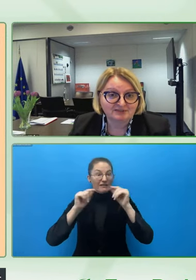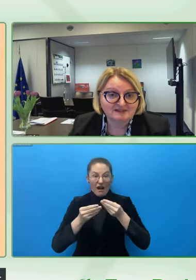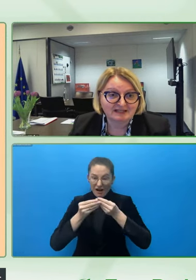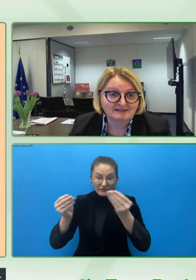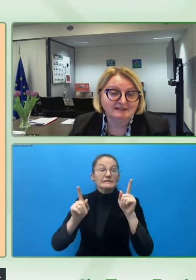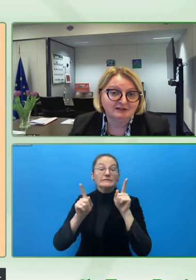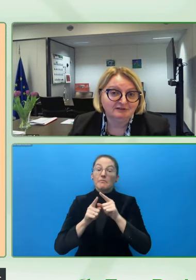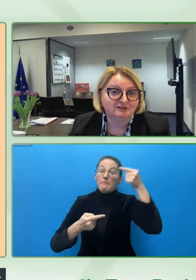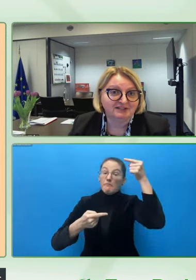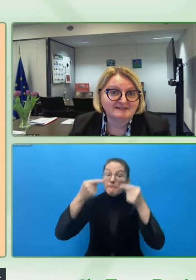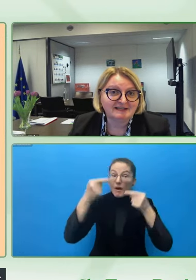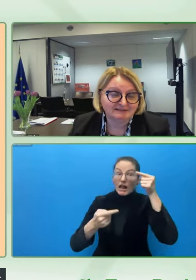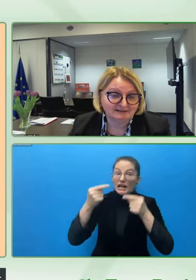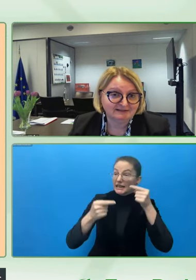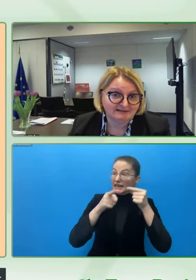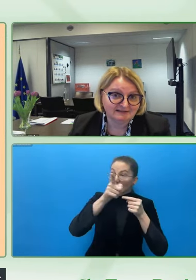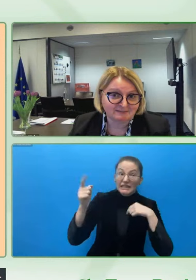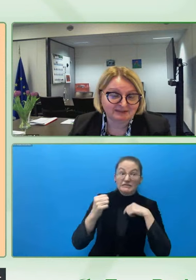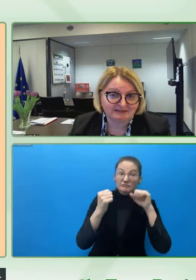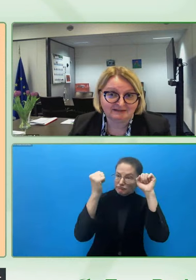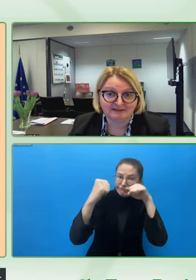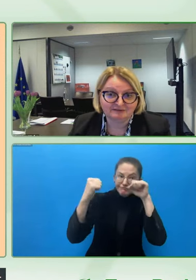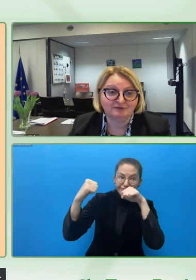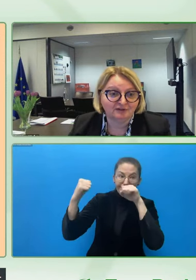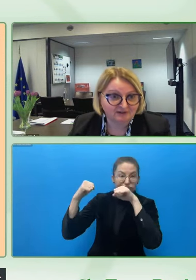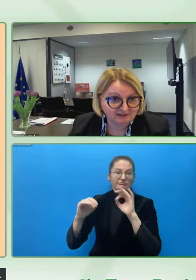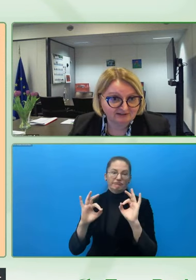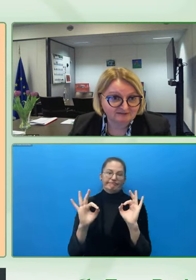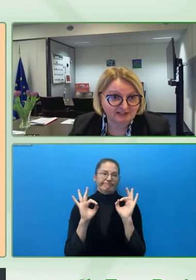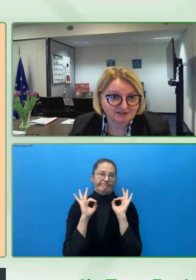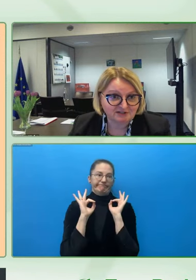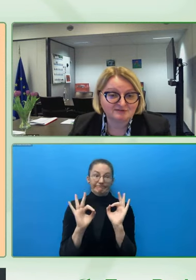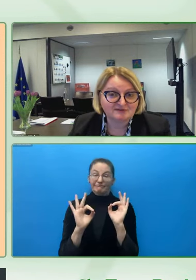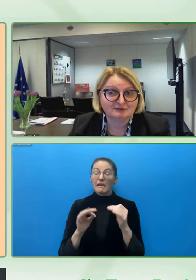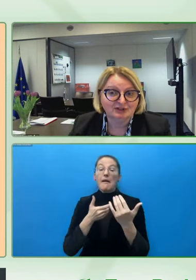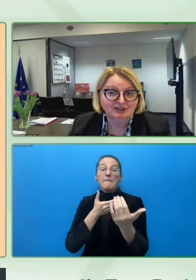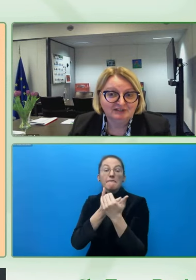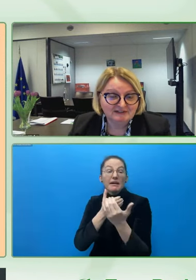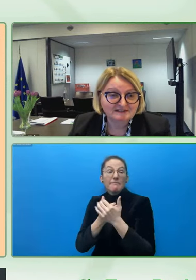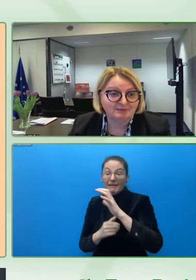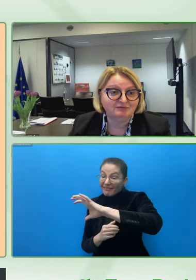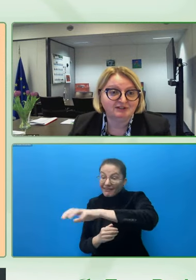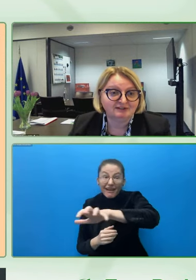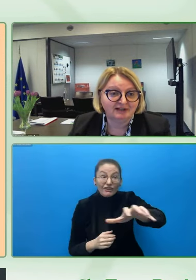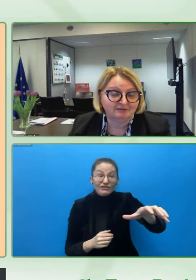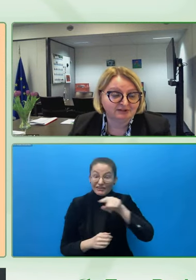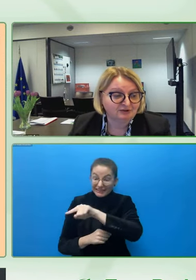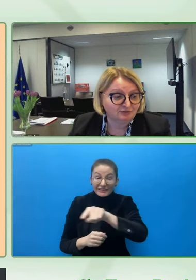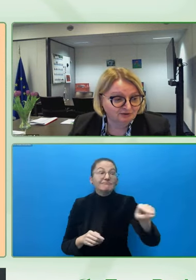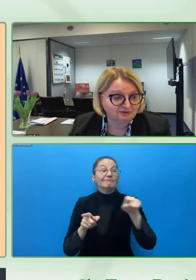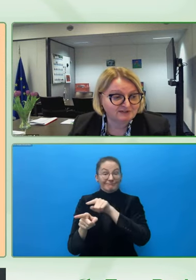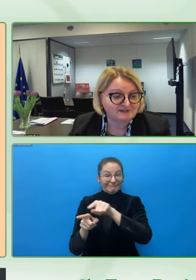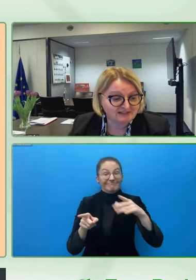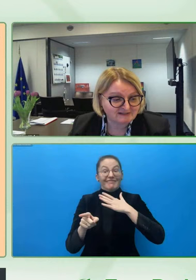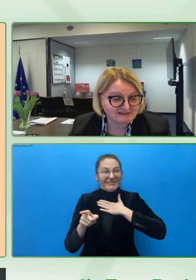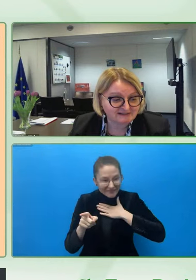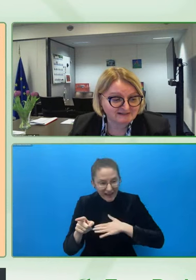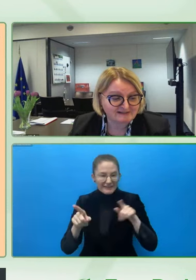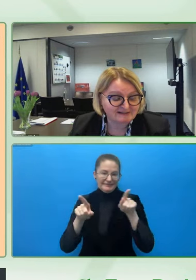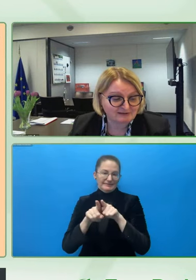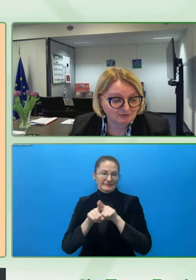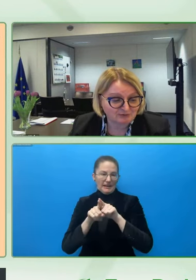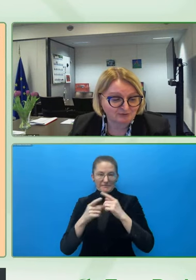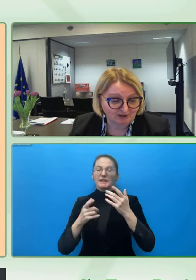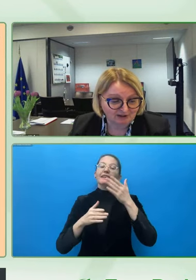our member states, for extending the disability card to the third country nationals. So this way we are covering all the